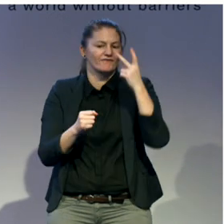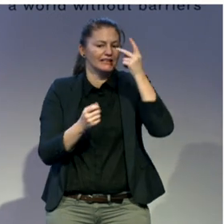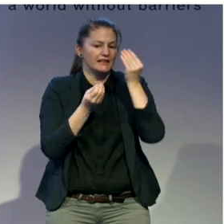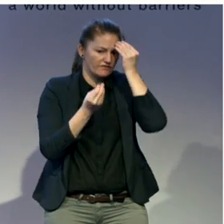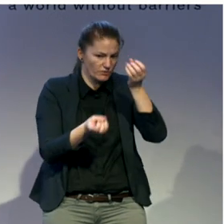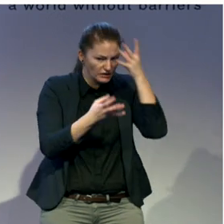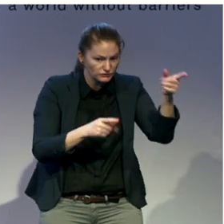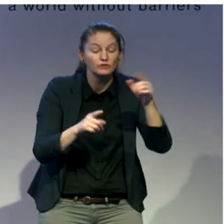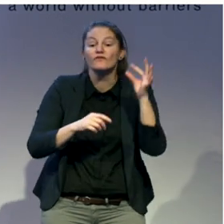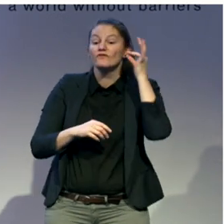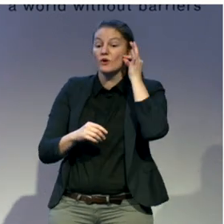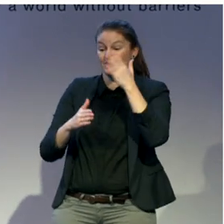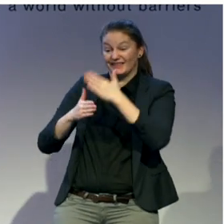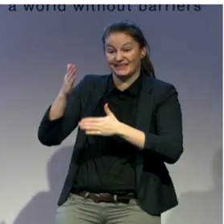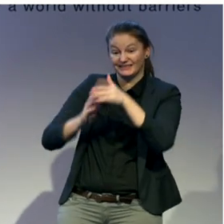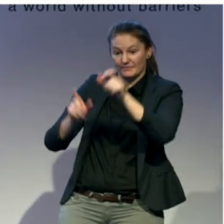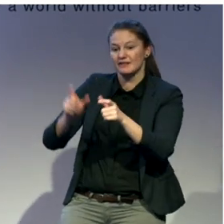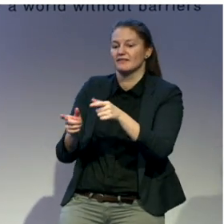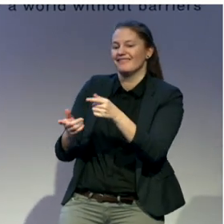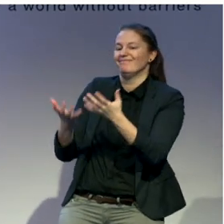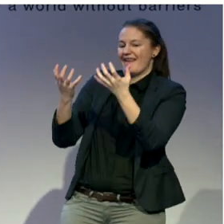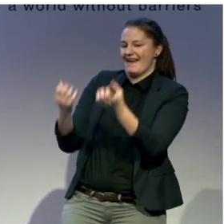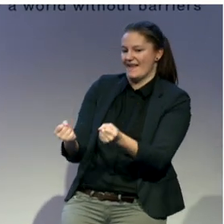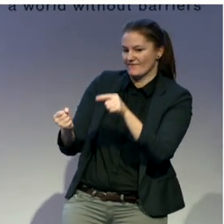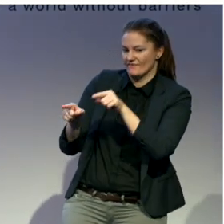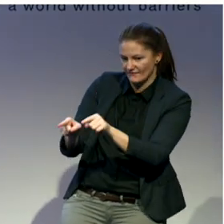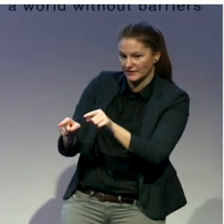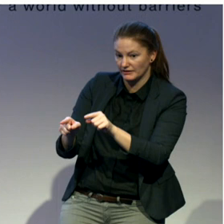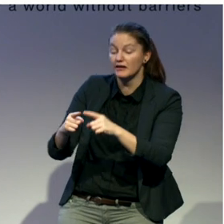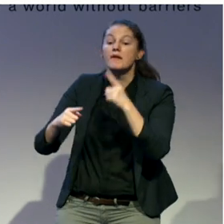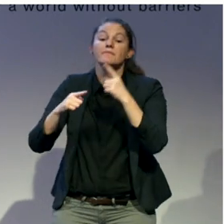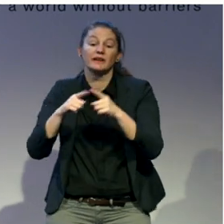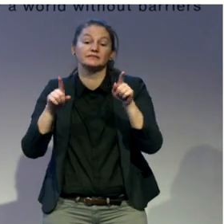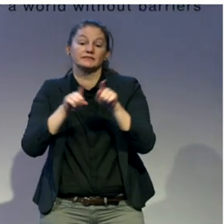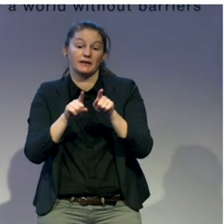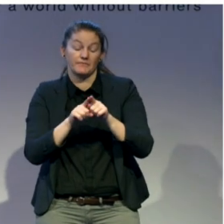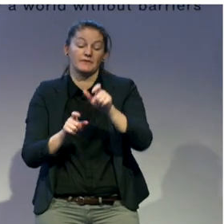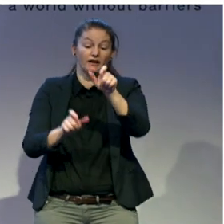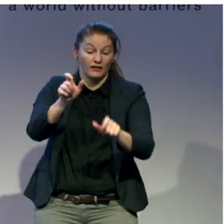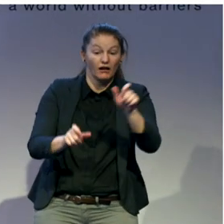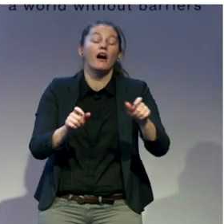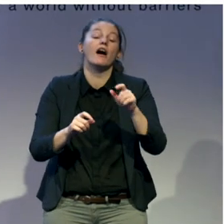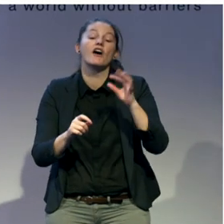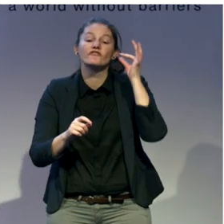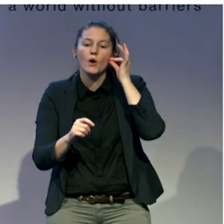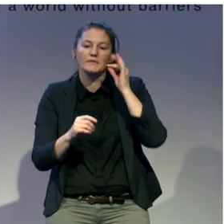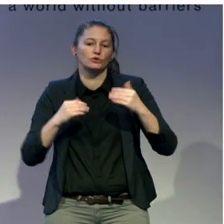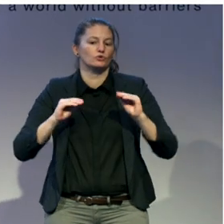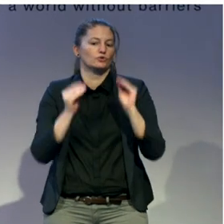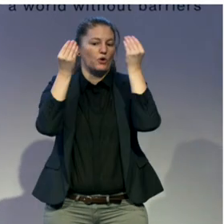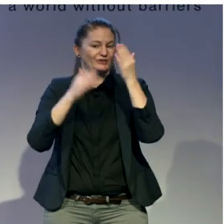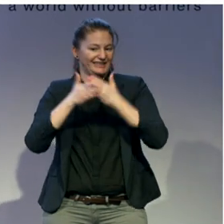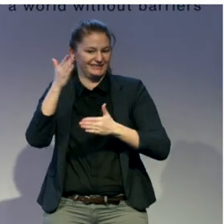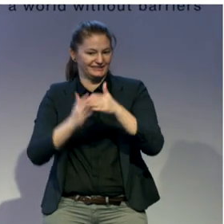disabilities because we didn't have it before. And to take decisions and to advocate, you need to have data. So this is also